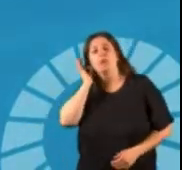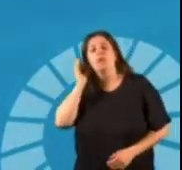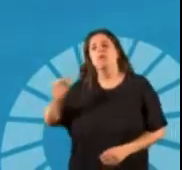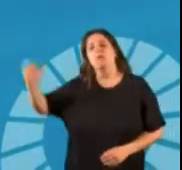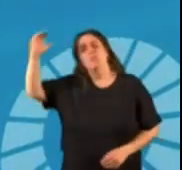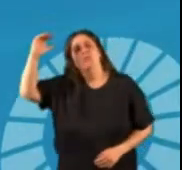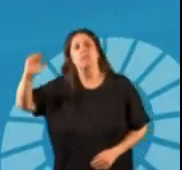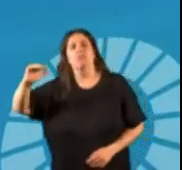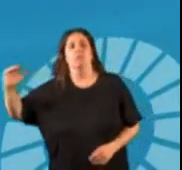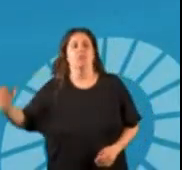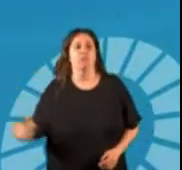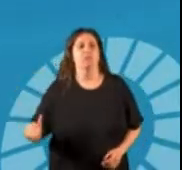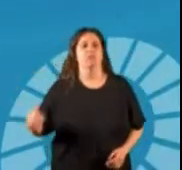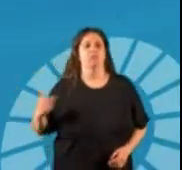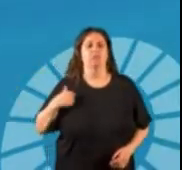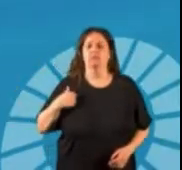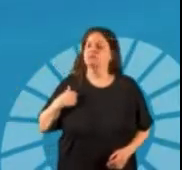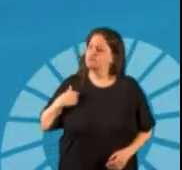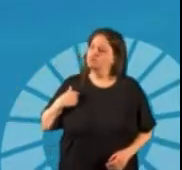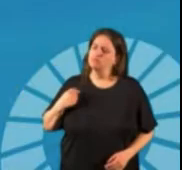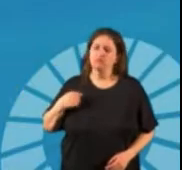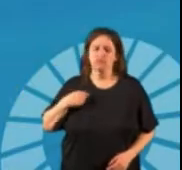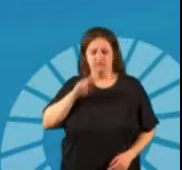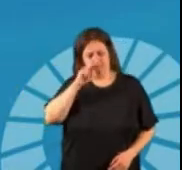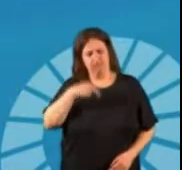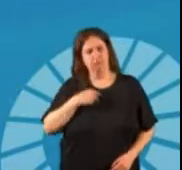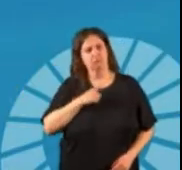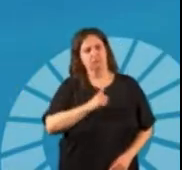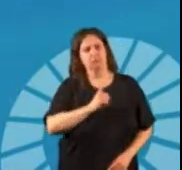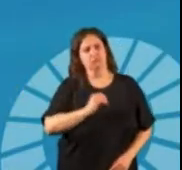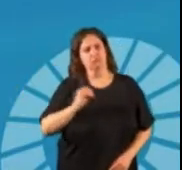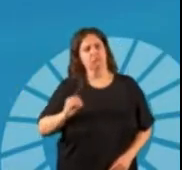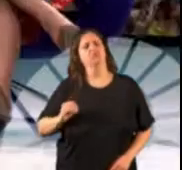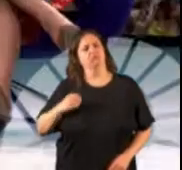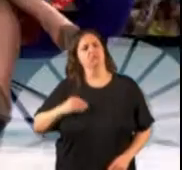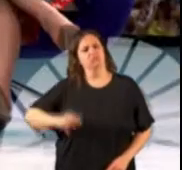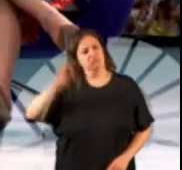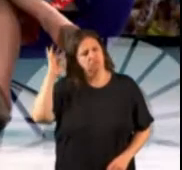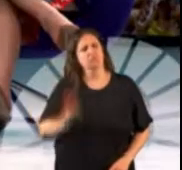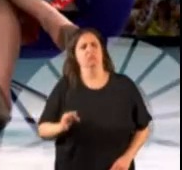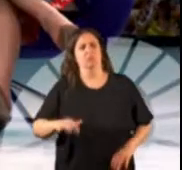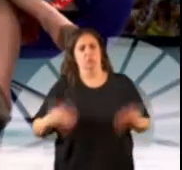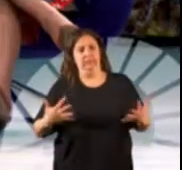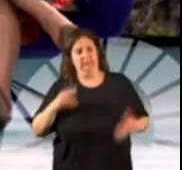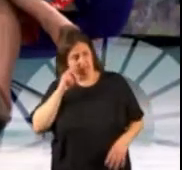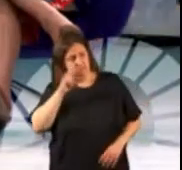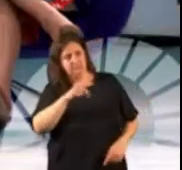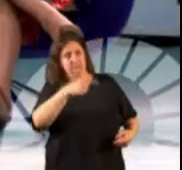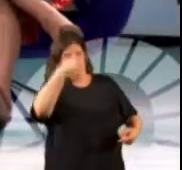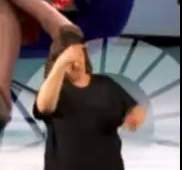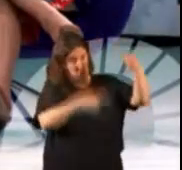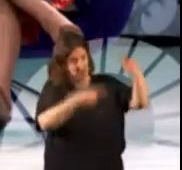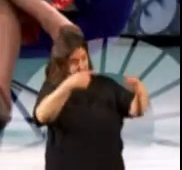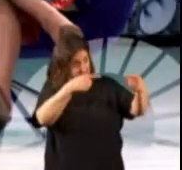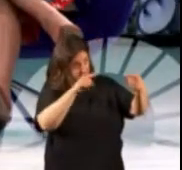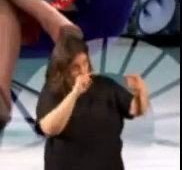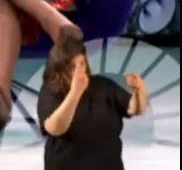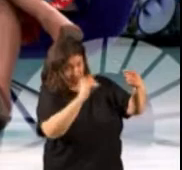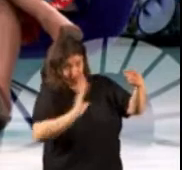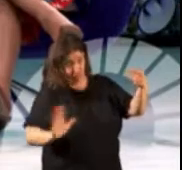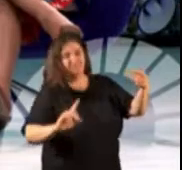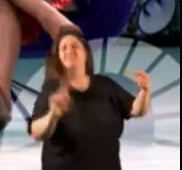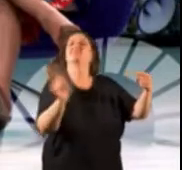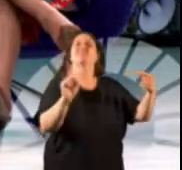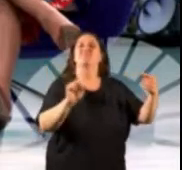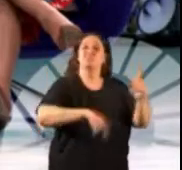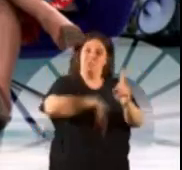the financing. So through both, we will work to accelerate the scale and ambition of girls' and women's empowerment. This includes